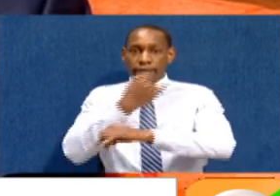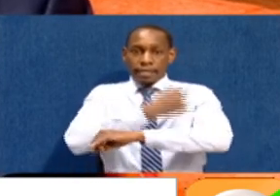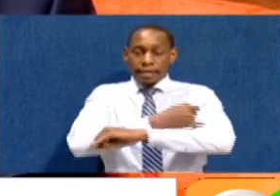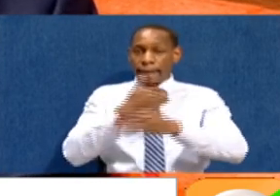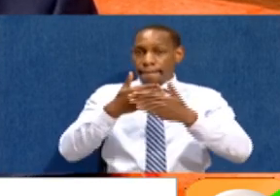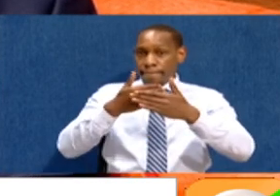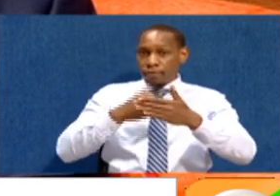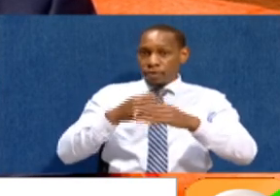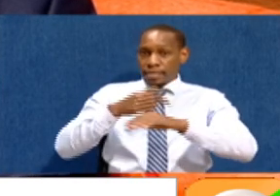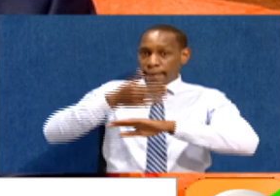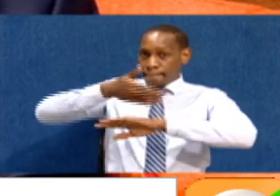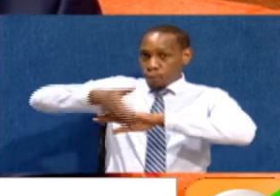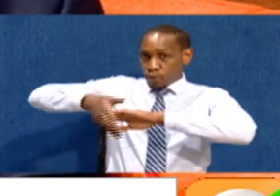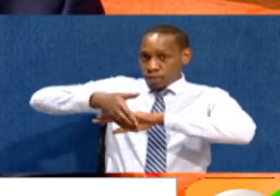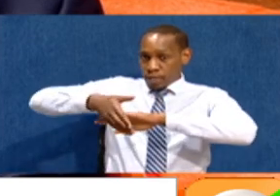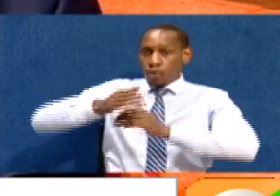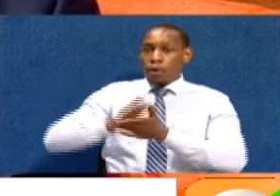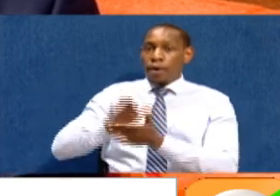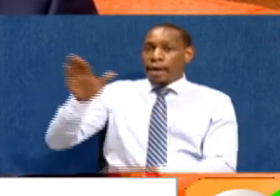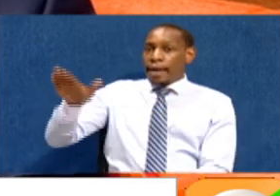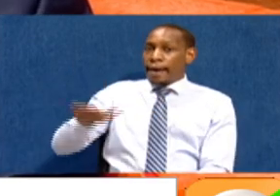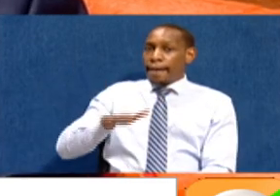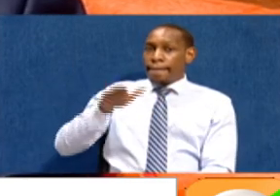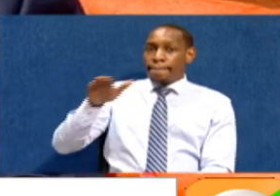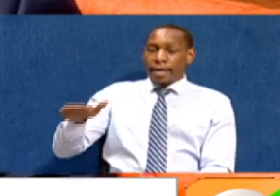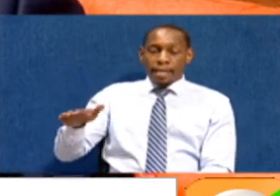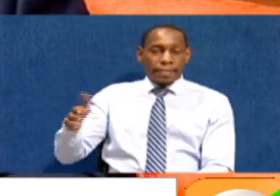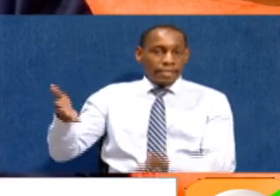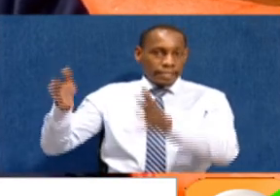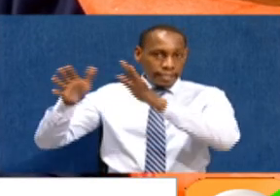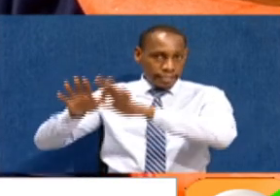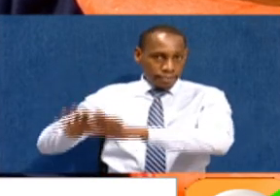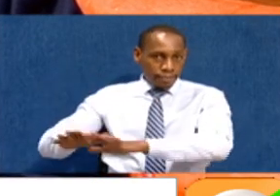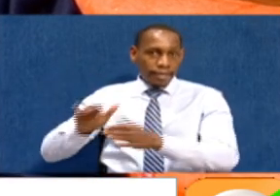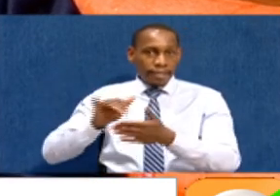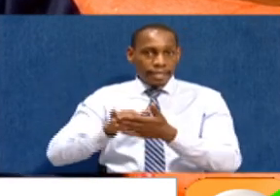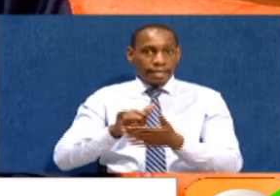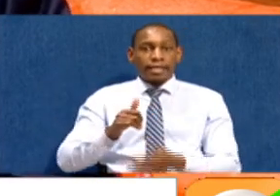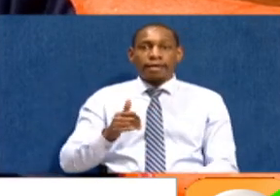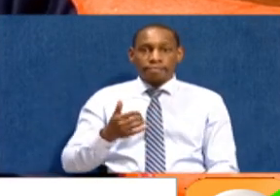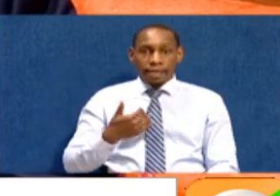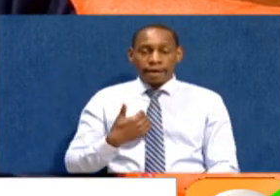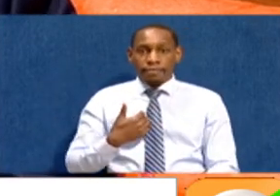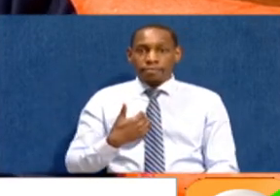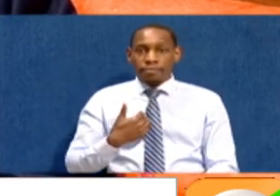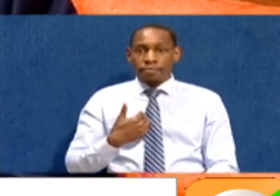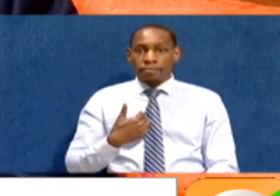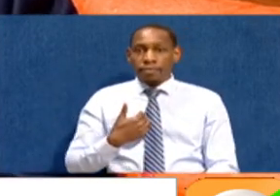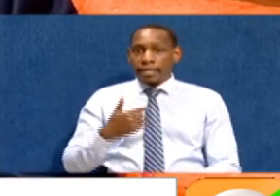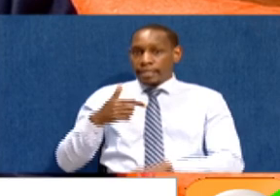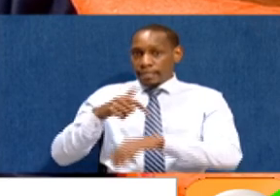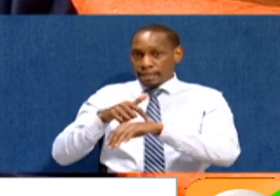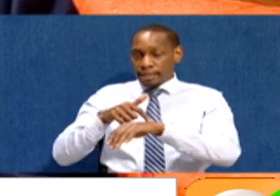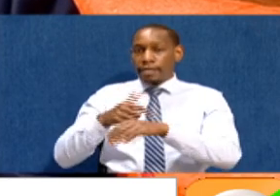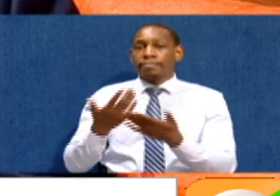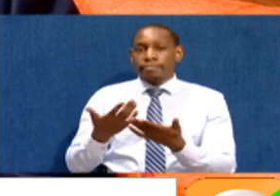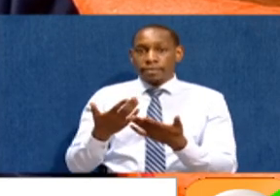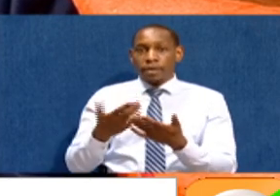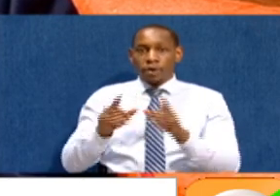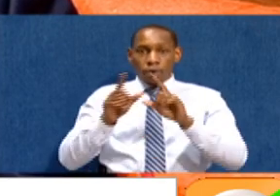of midnight, Parliament will stand dissolved. That will give them some latitude, as